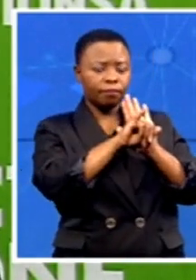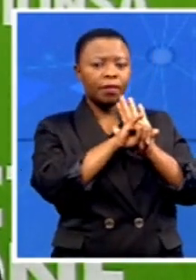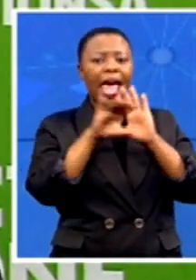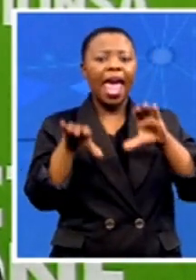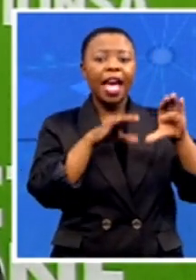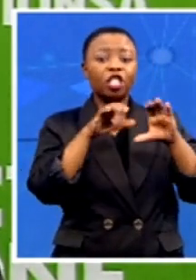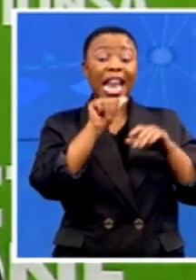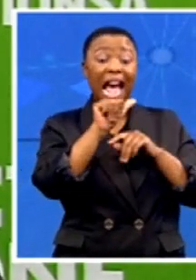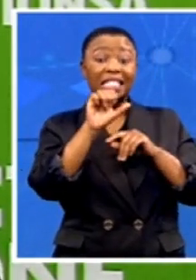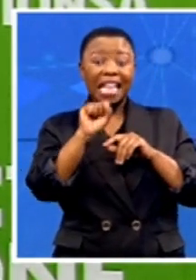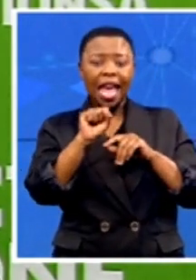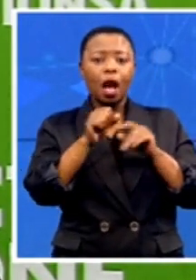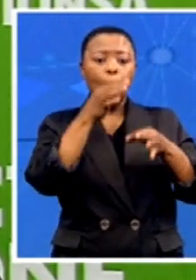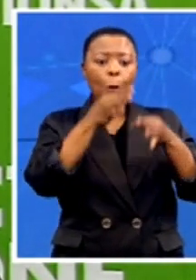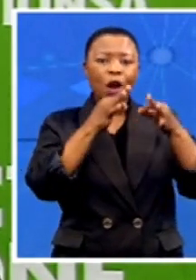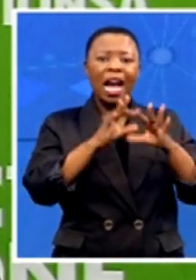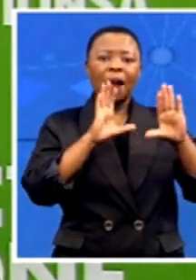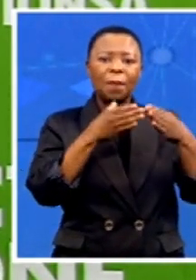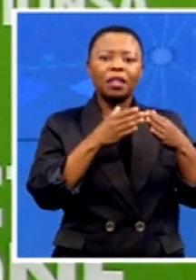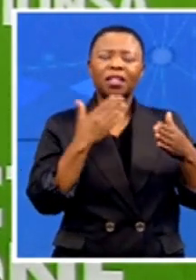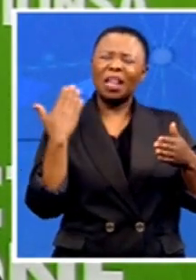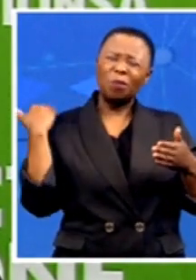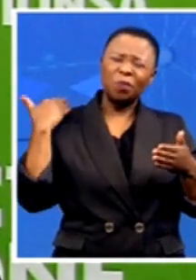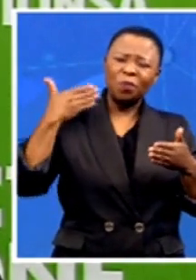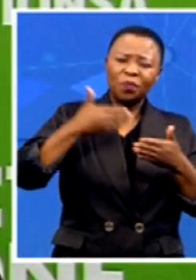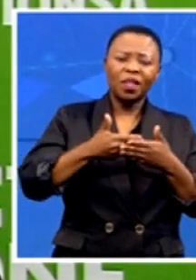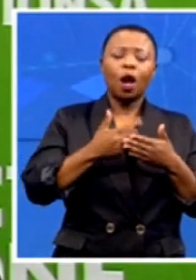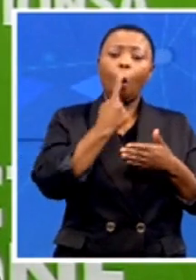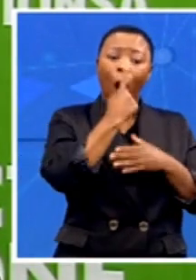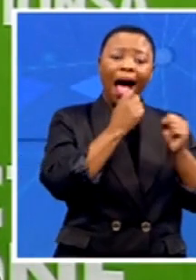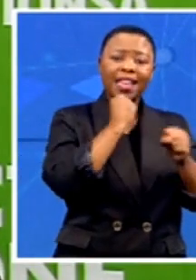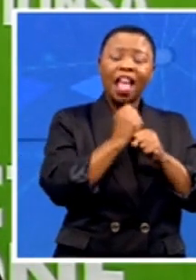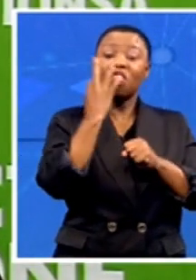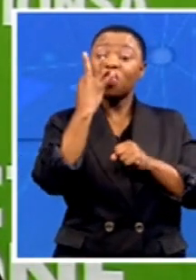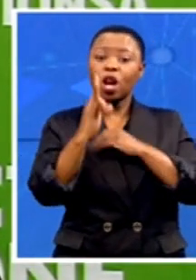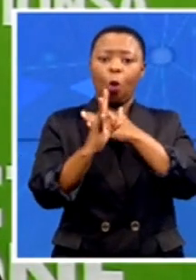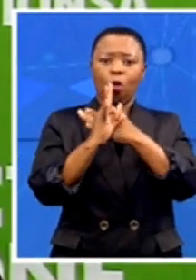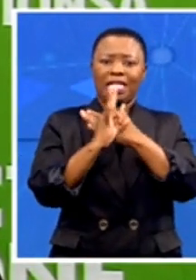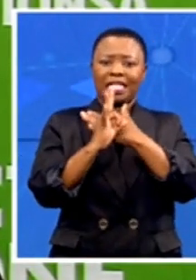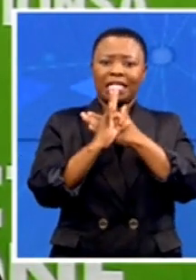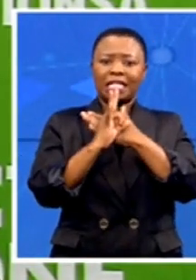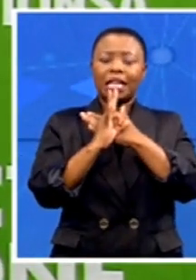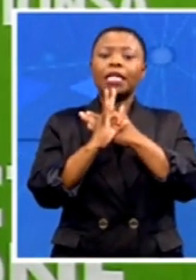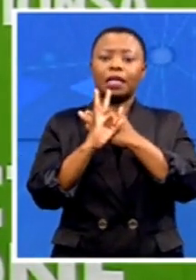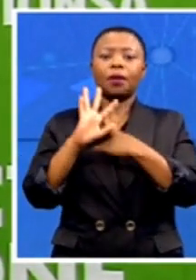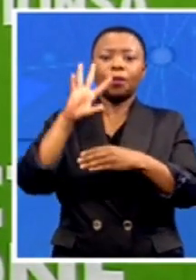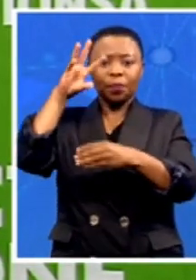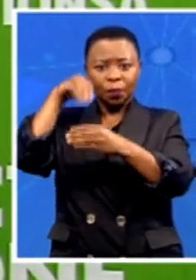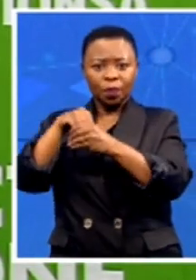existence for a year and 3 weeks and is contesting political parties that has been in existence for years and